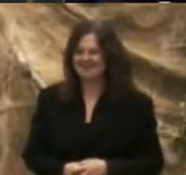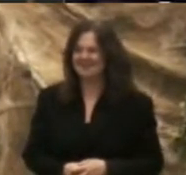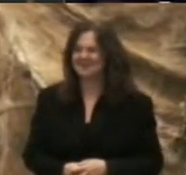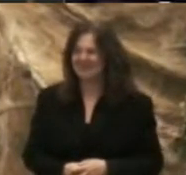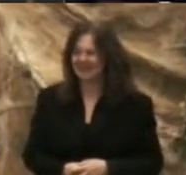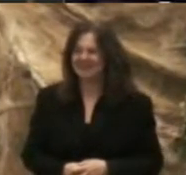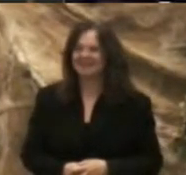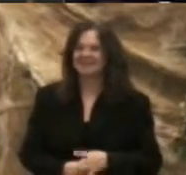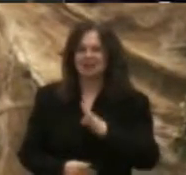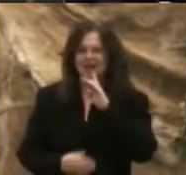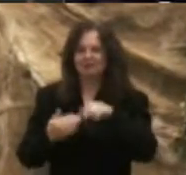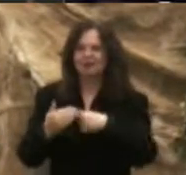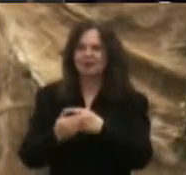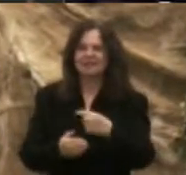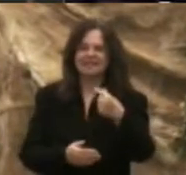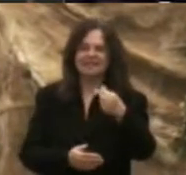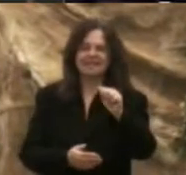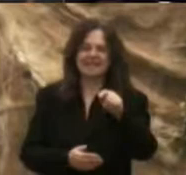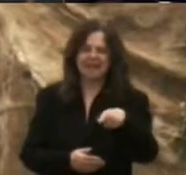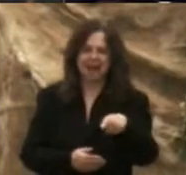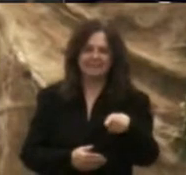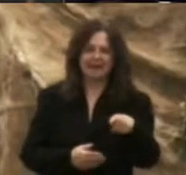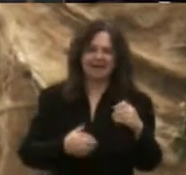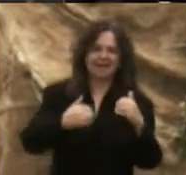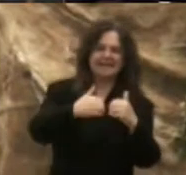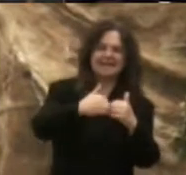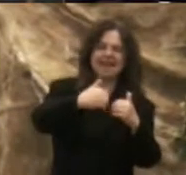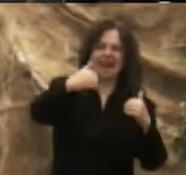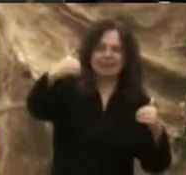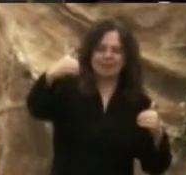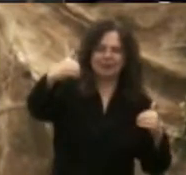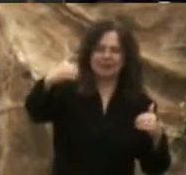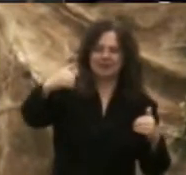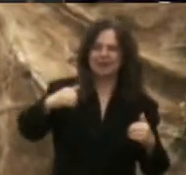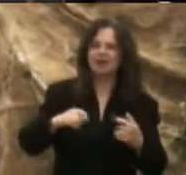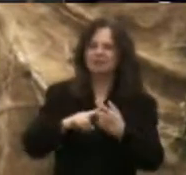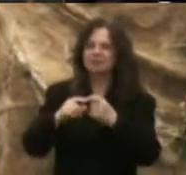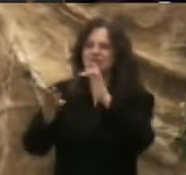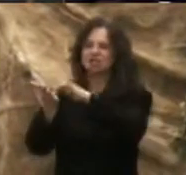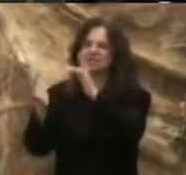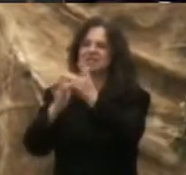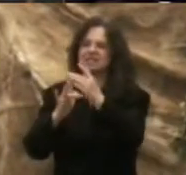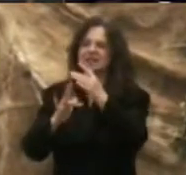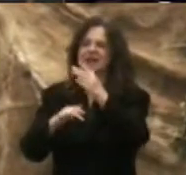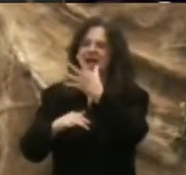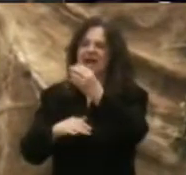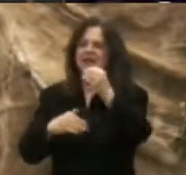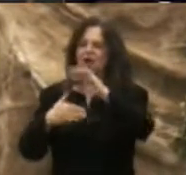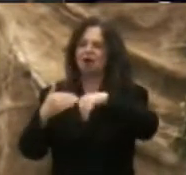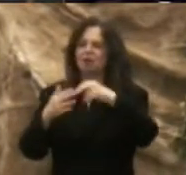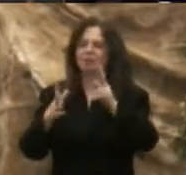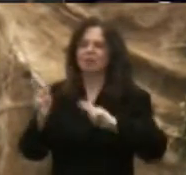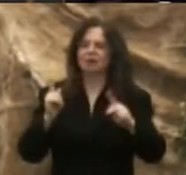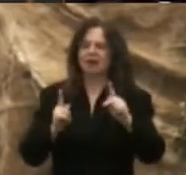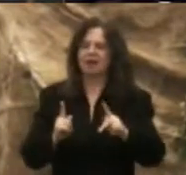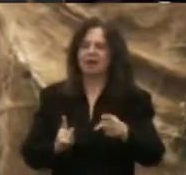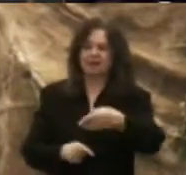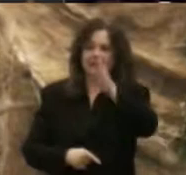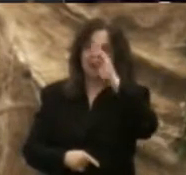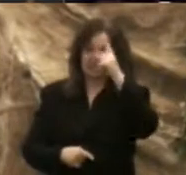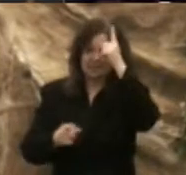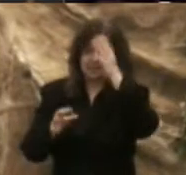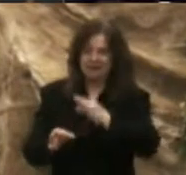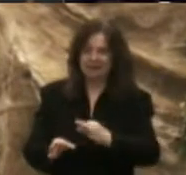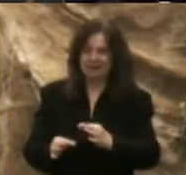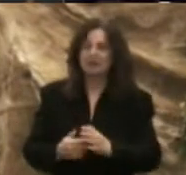There was a gap between Jesus and all the people, and God decided that he was going to close